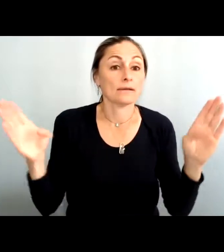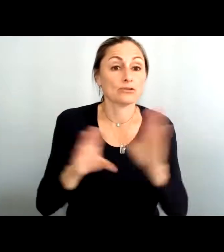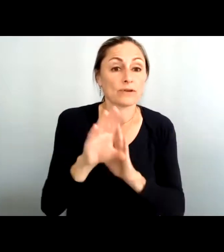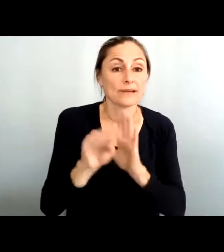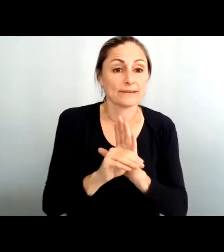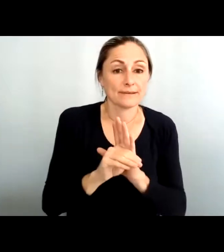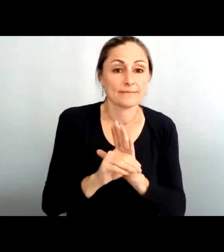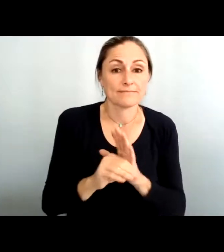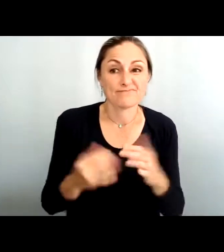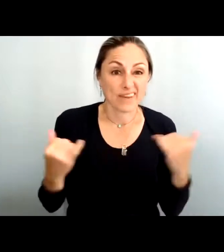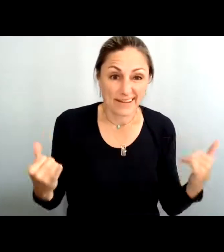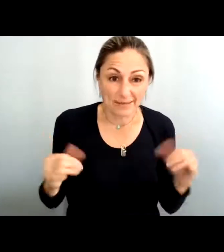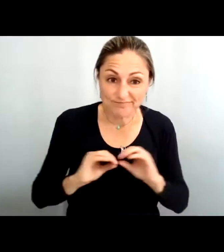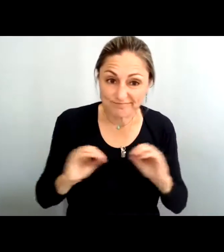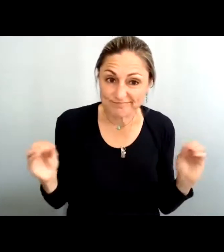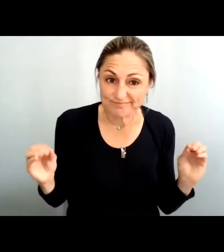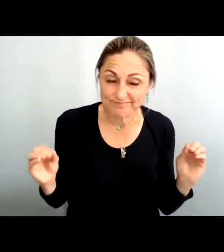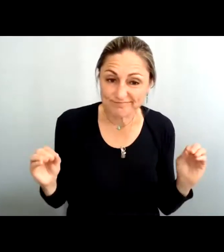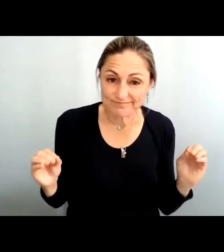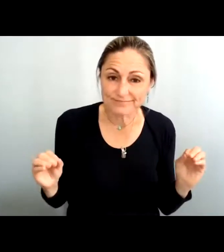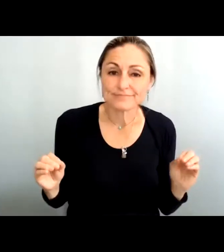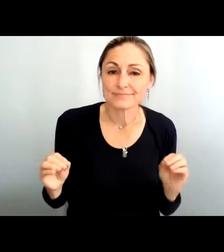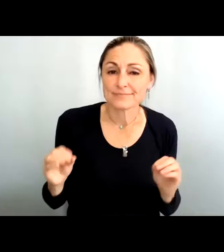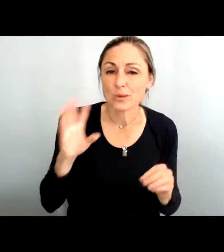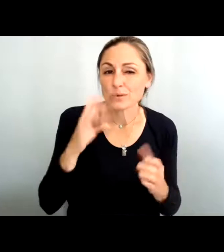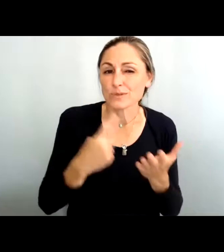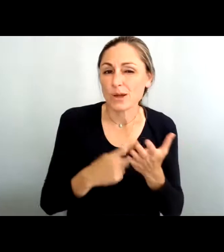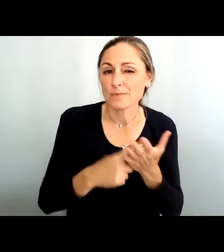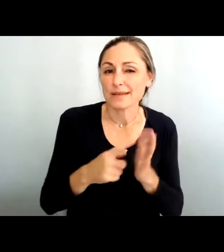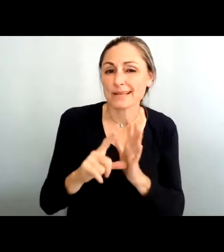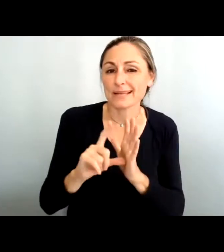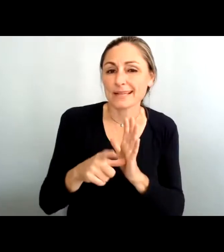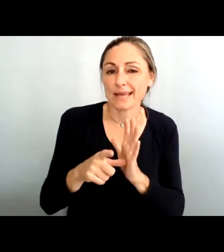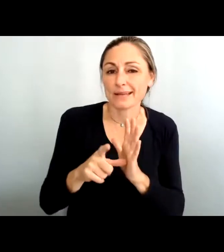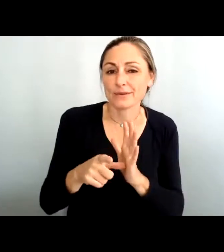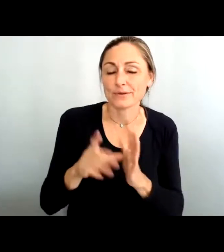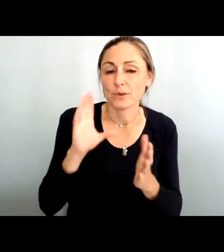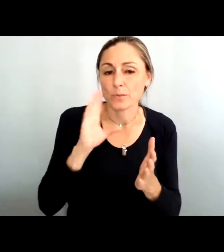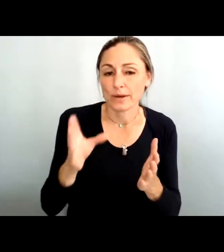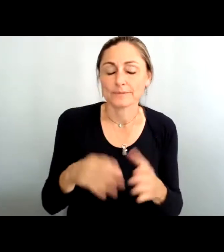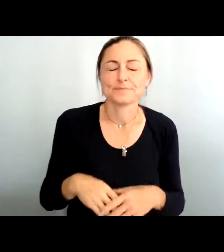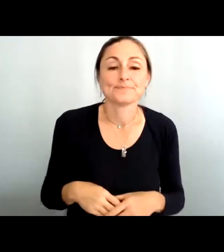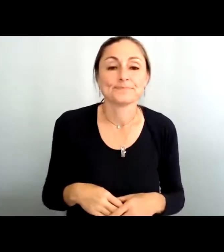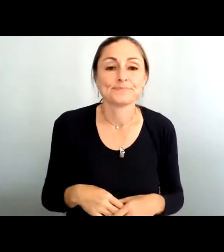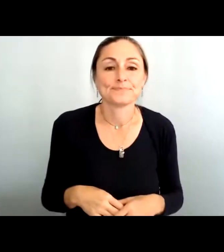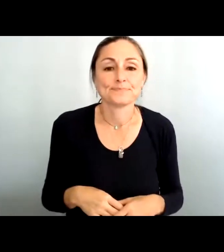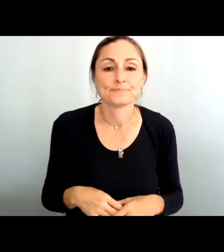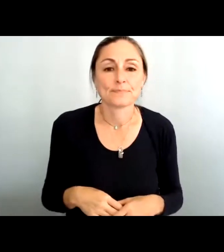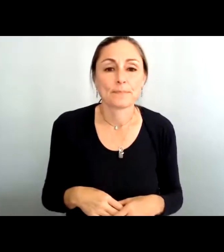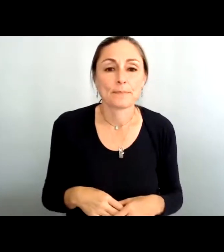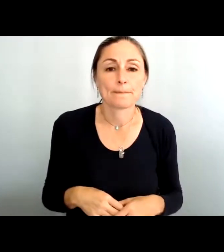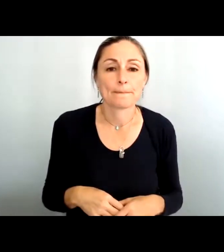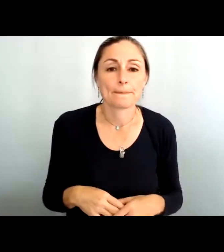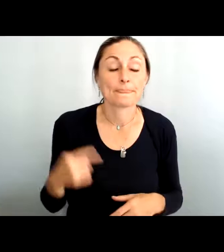the moment, it doesn't. And I'll talk to you about that later in terms of like where we're going with it. But because